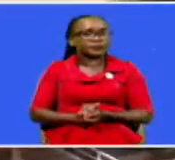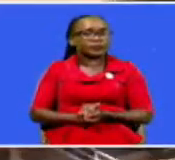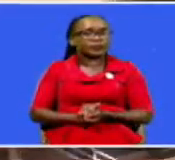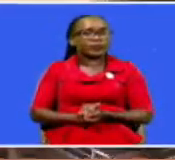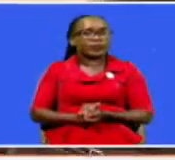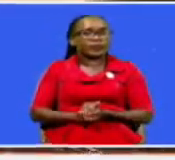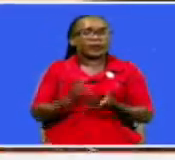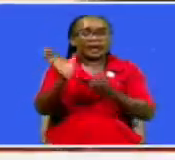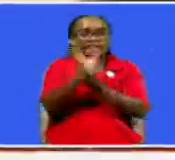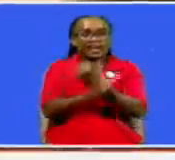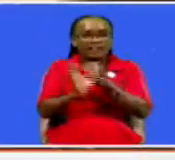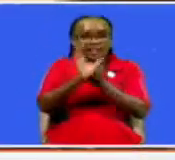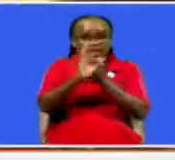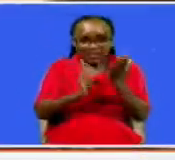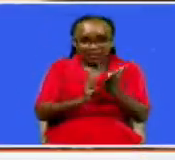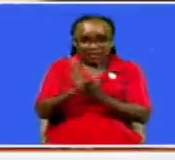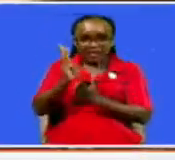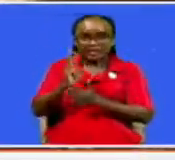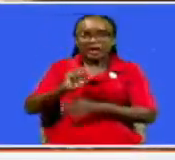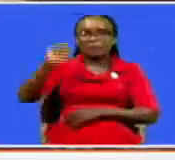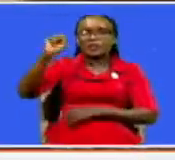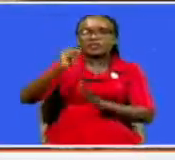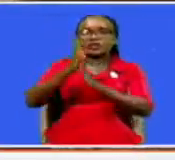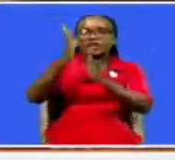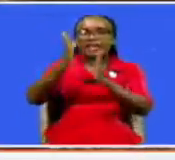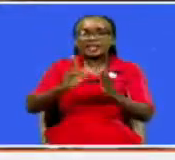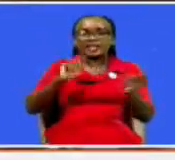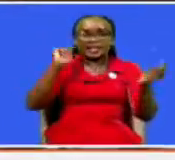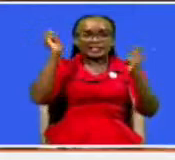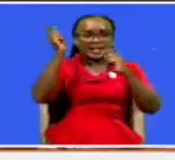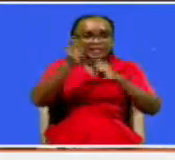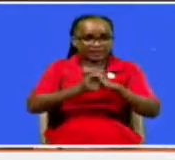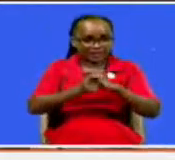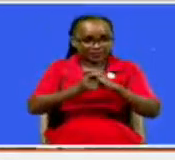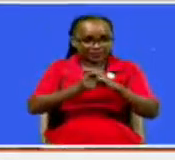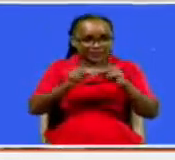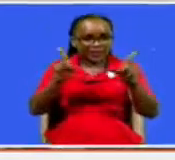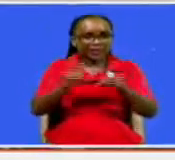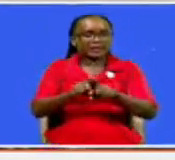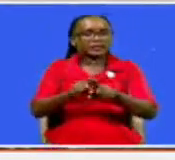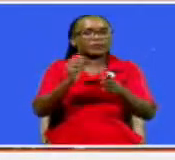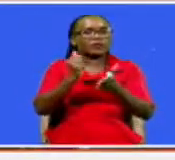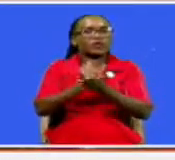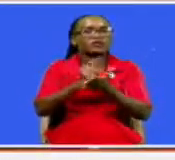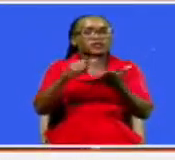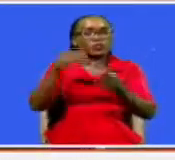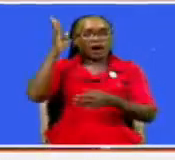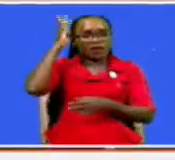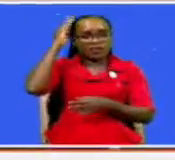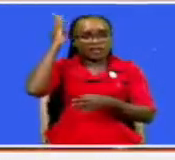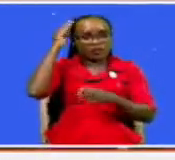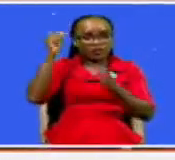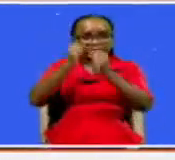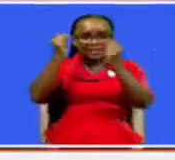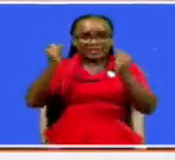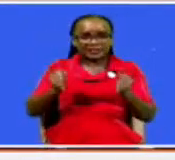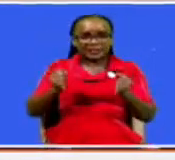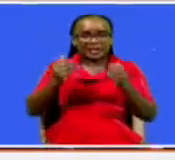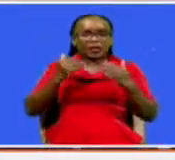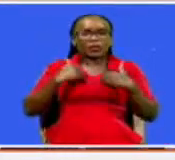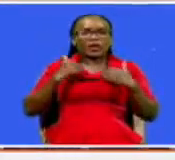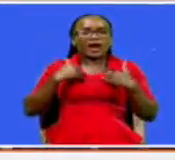Just as the country witnessed a political and leadership transition, the same would be said of education sector, which for the